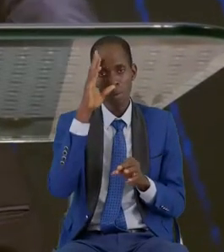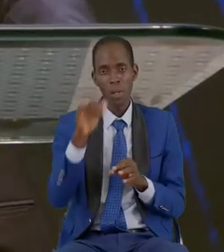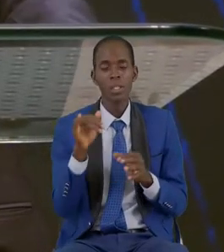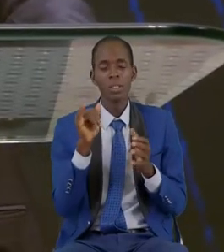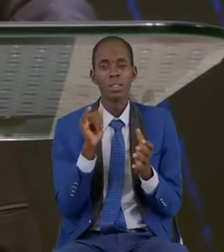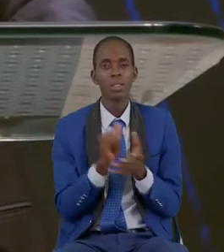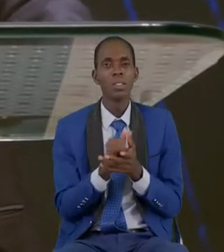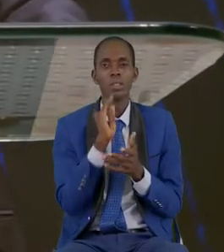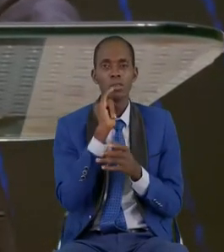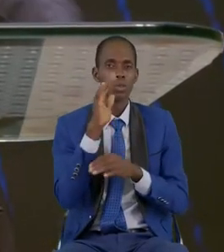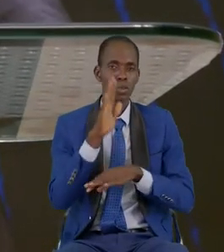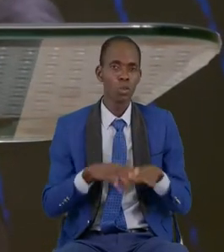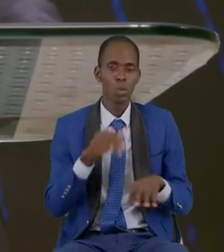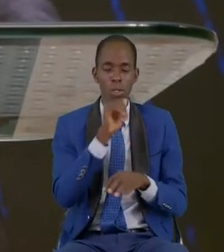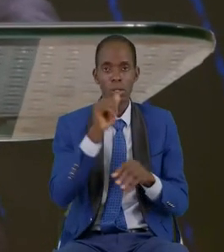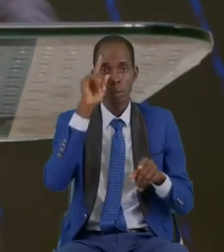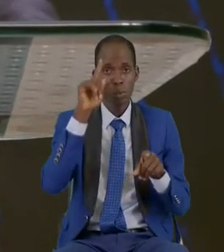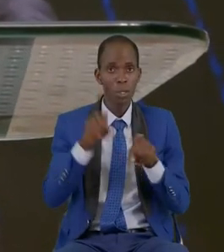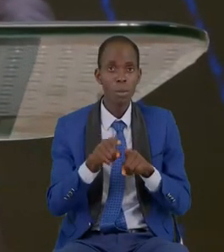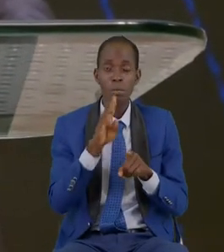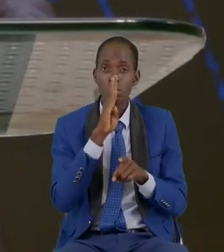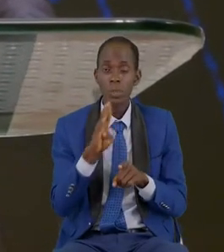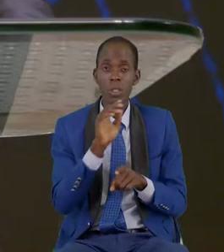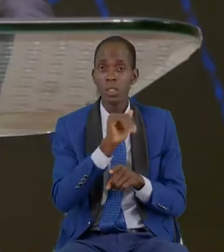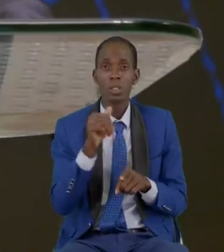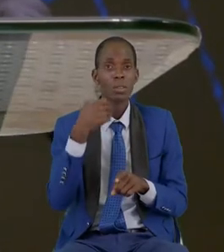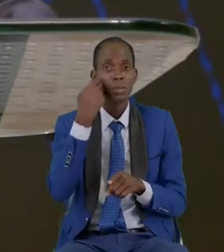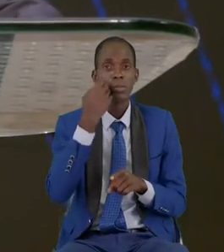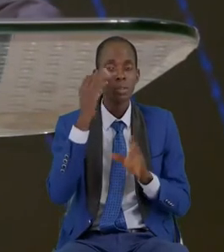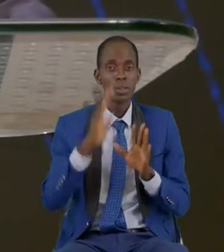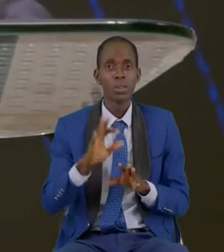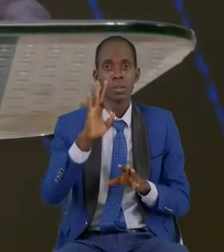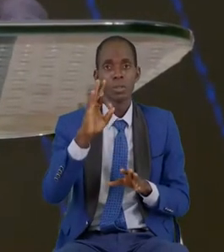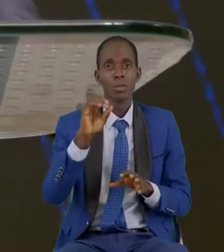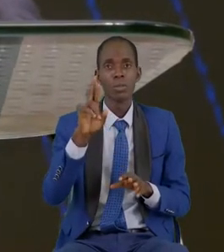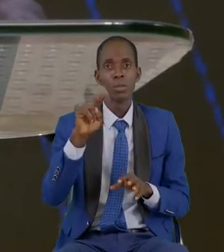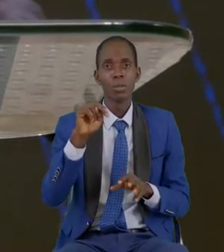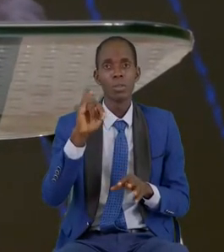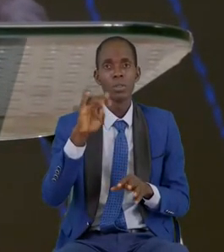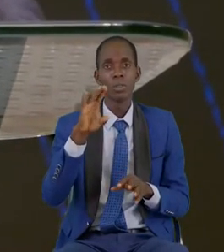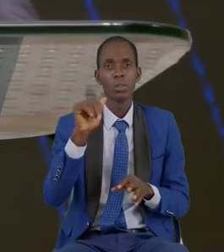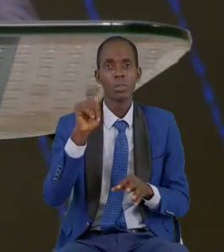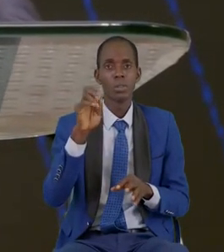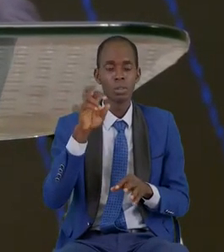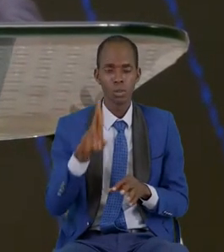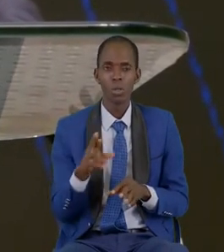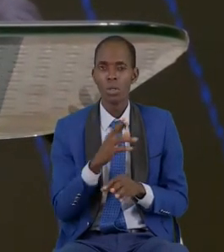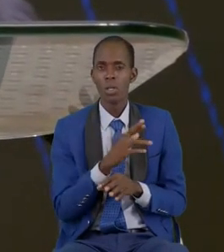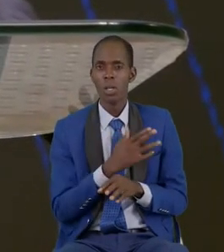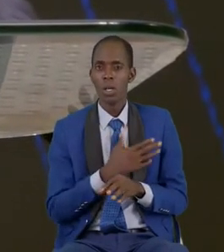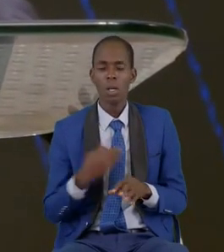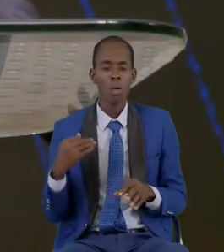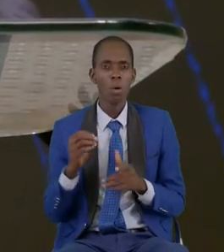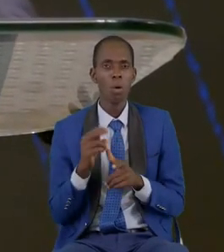brother be a fornicator, and you know, or covetous, and you know it, or an